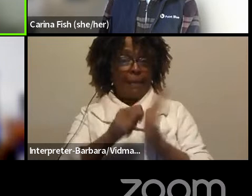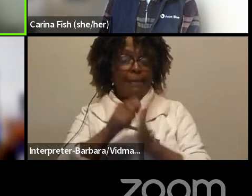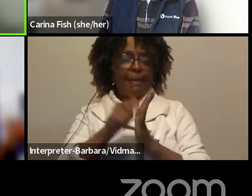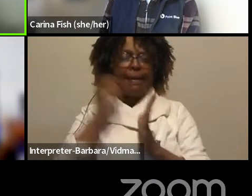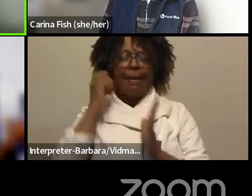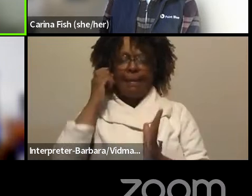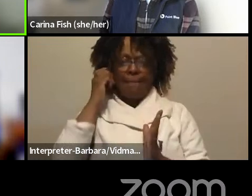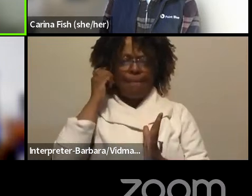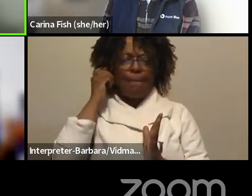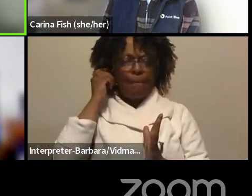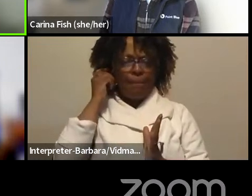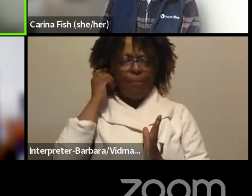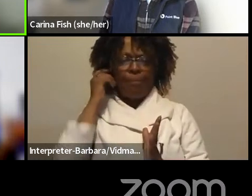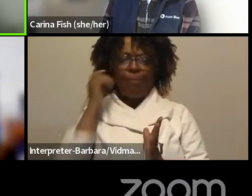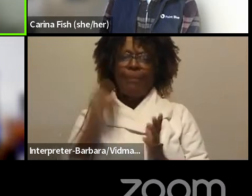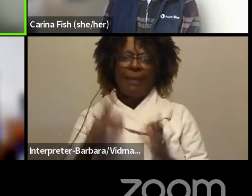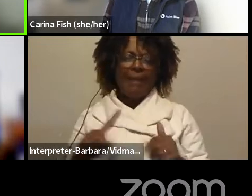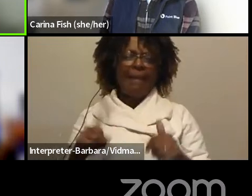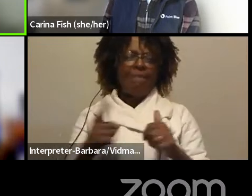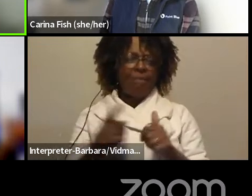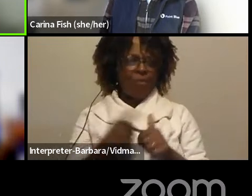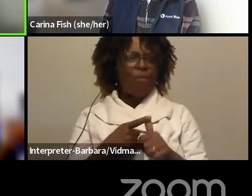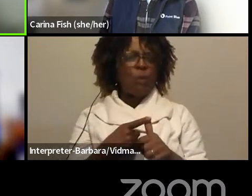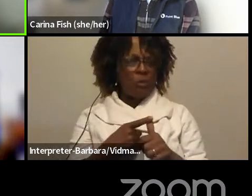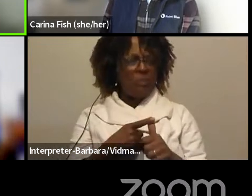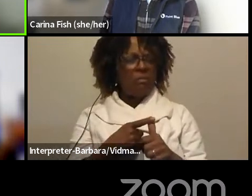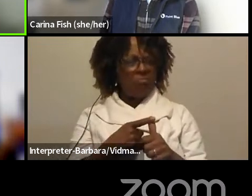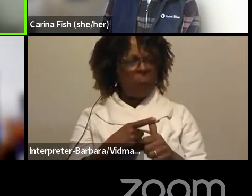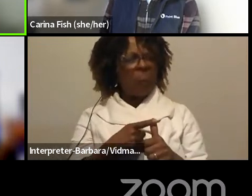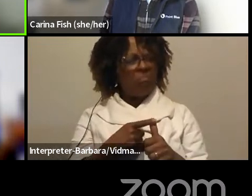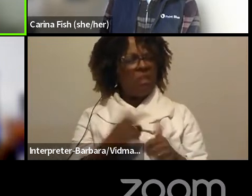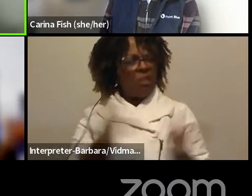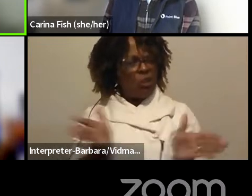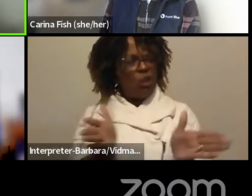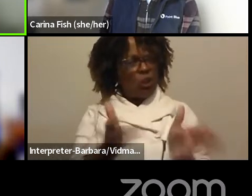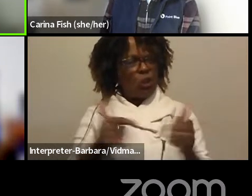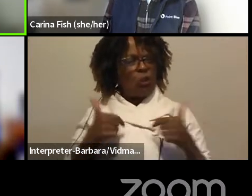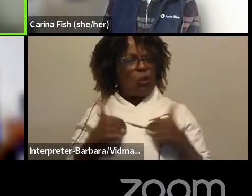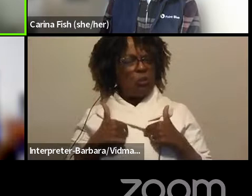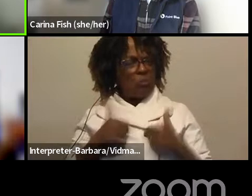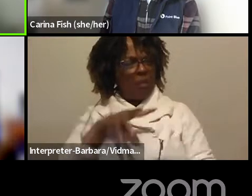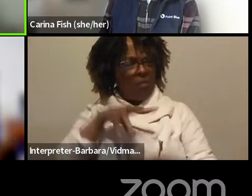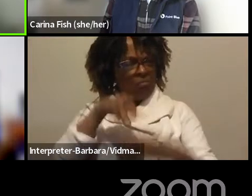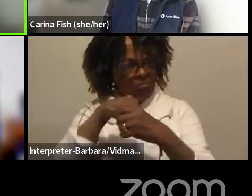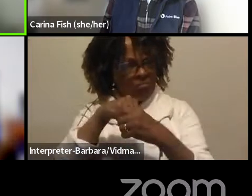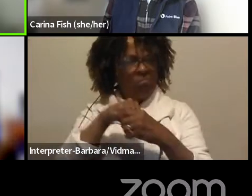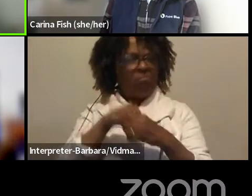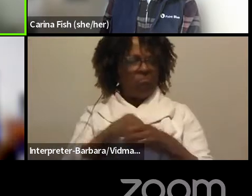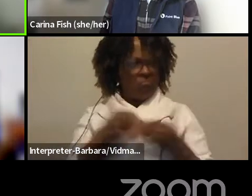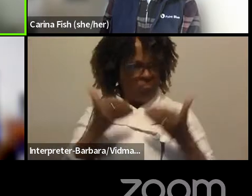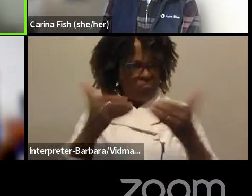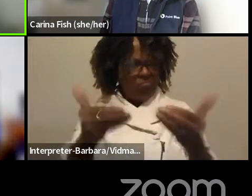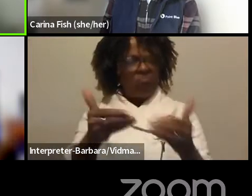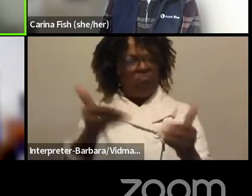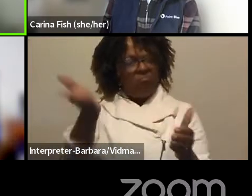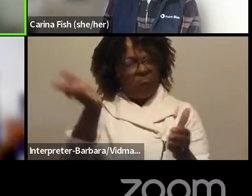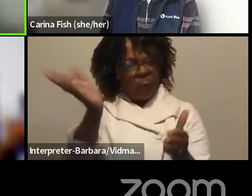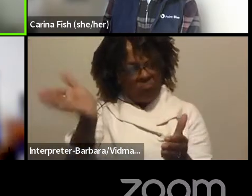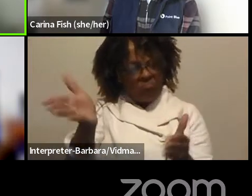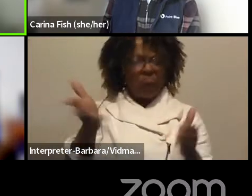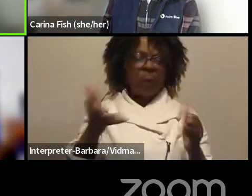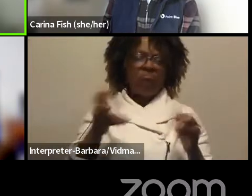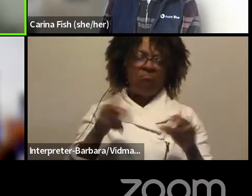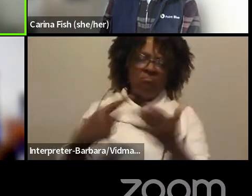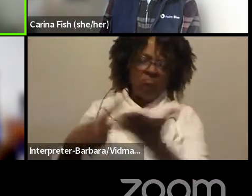was encouraged to do it, and I was happy to do it because I felt like finally our voices and concerns